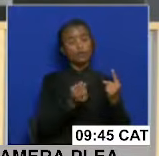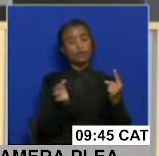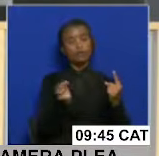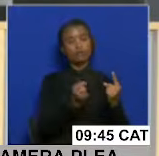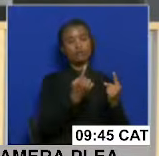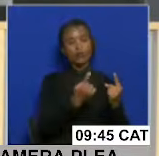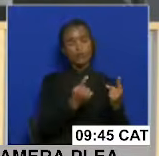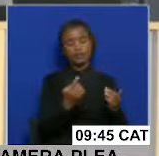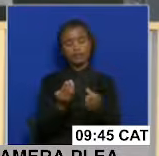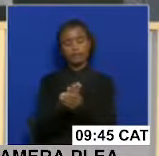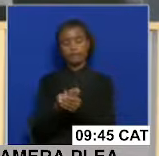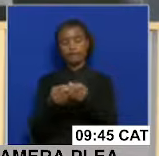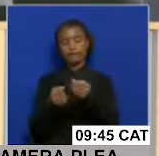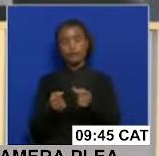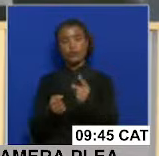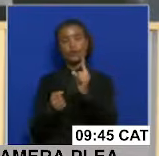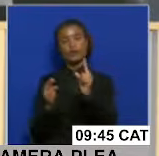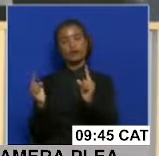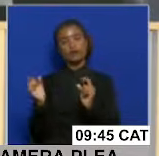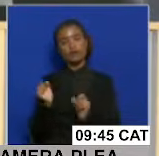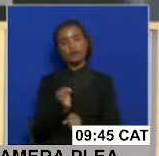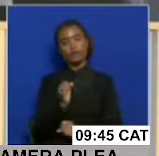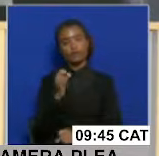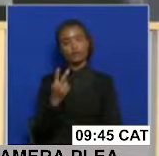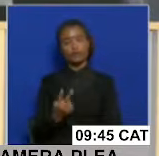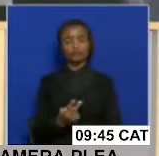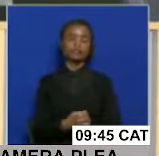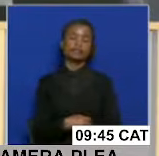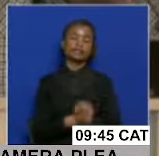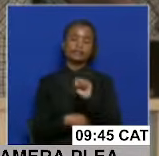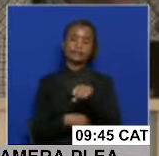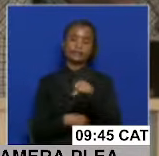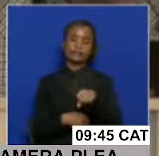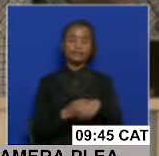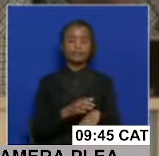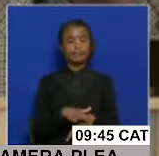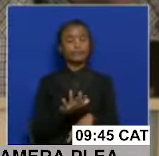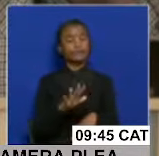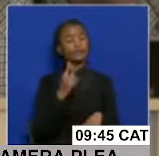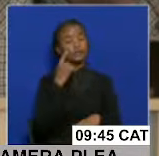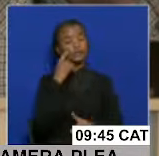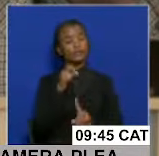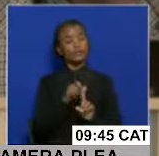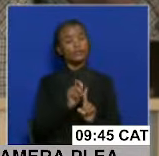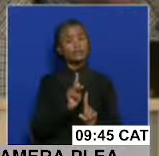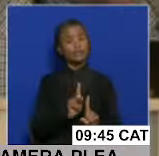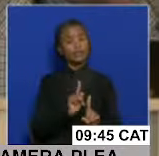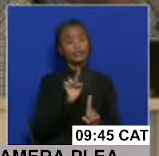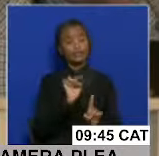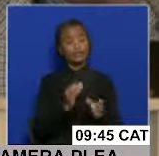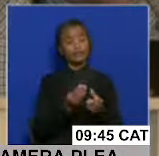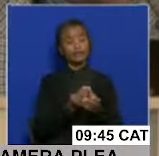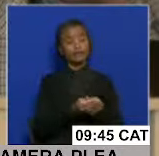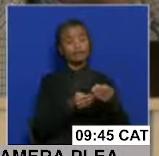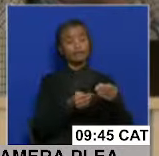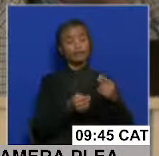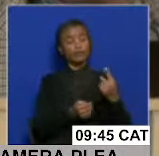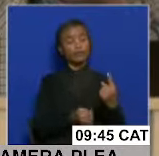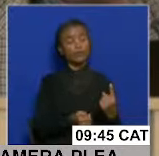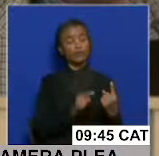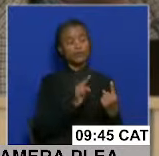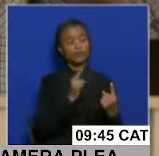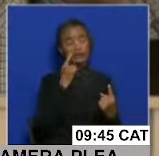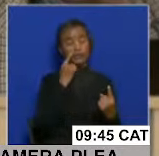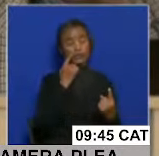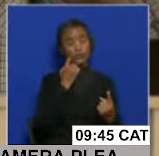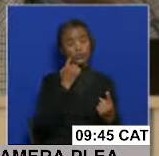Yes, I do. Witness K, your file 1 should contain your witness statement as well as the annexures. Do you have